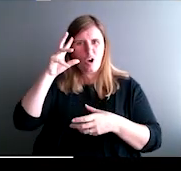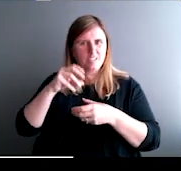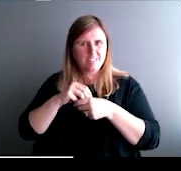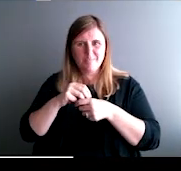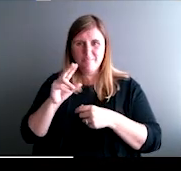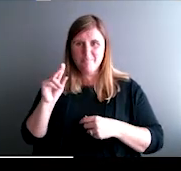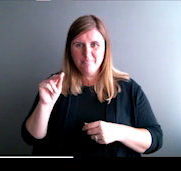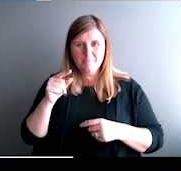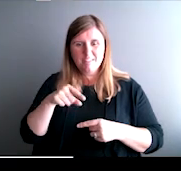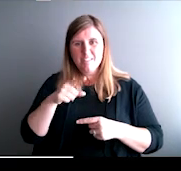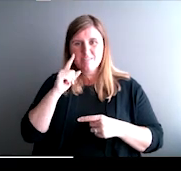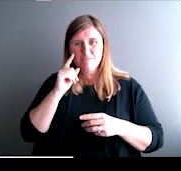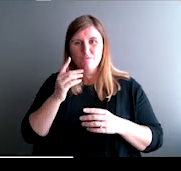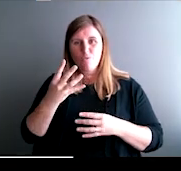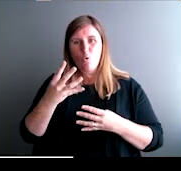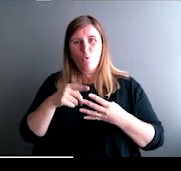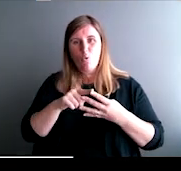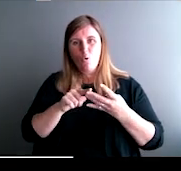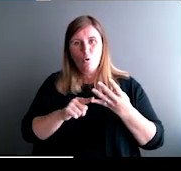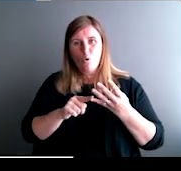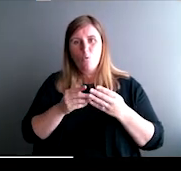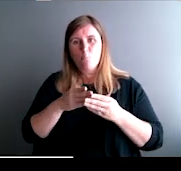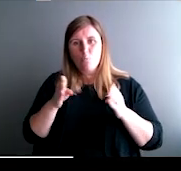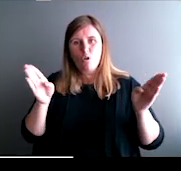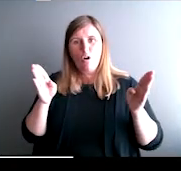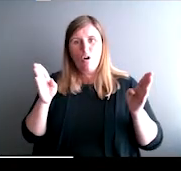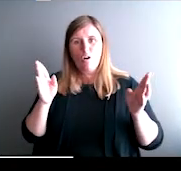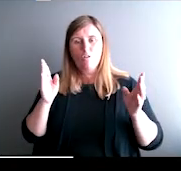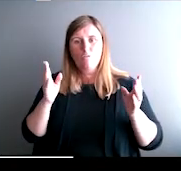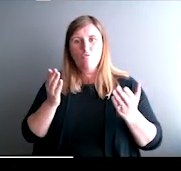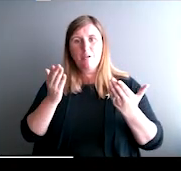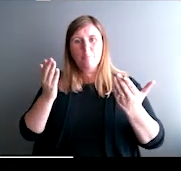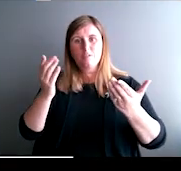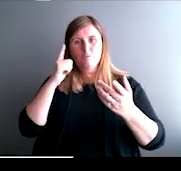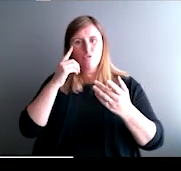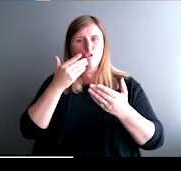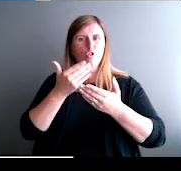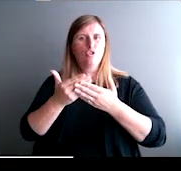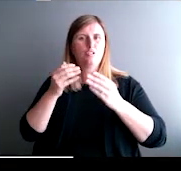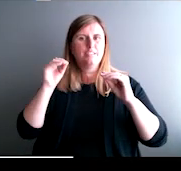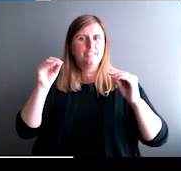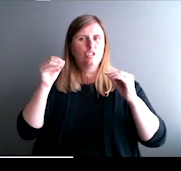is 4 broad recommendations related to just good teaching.